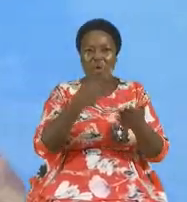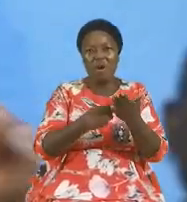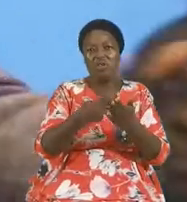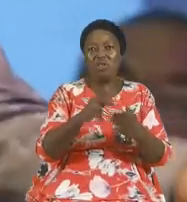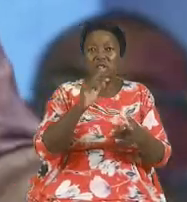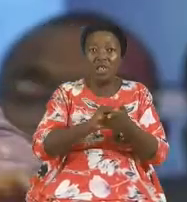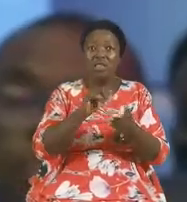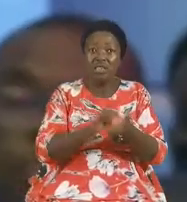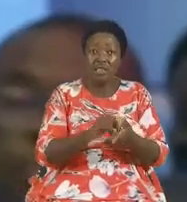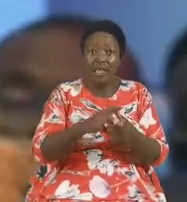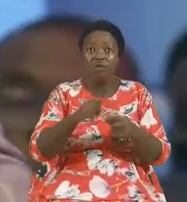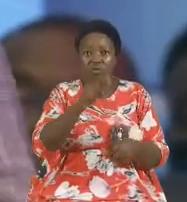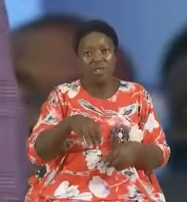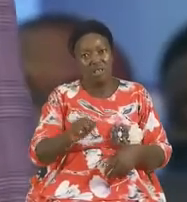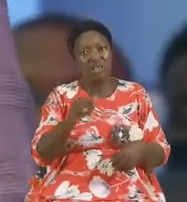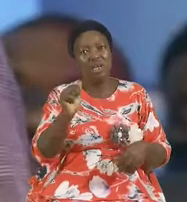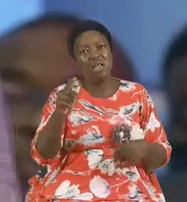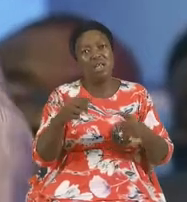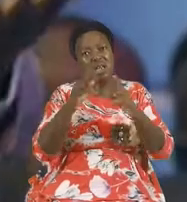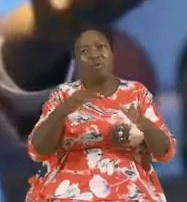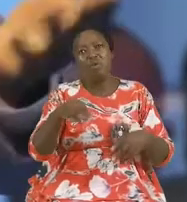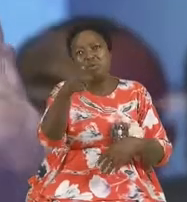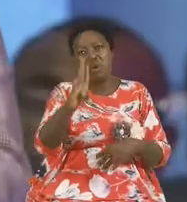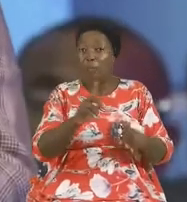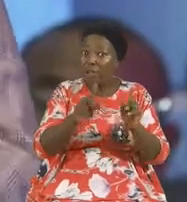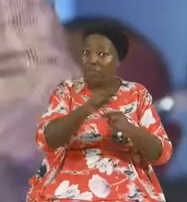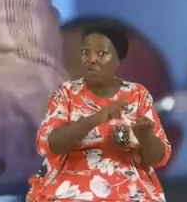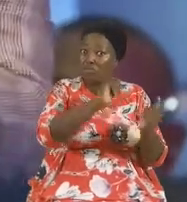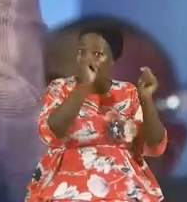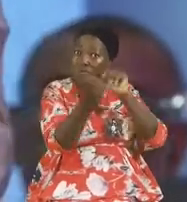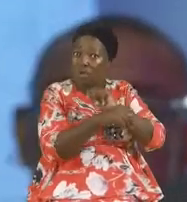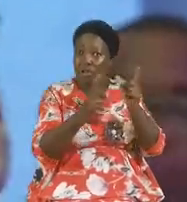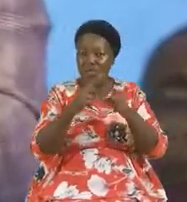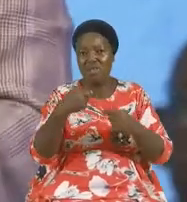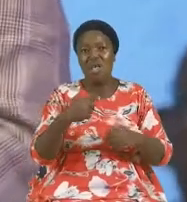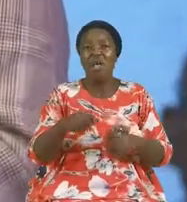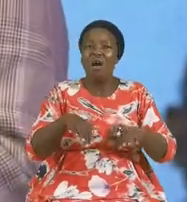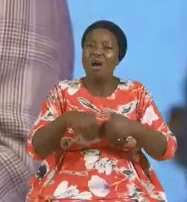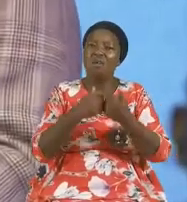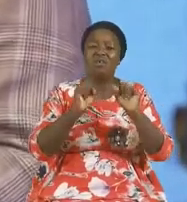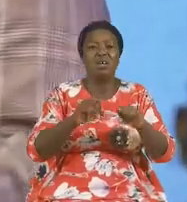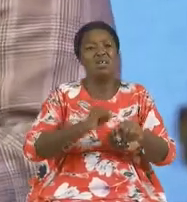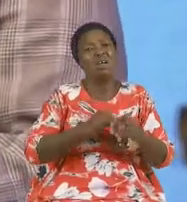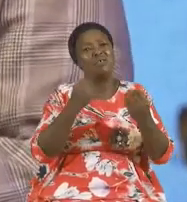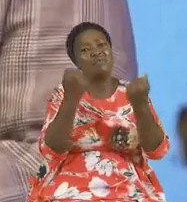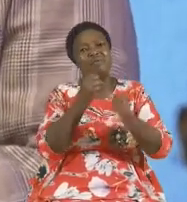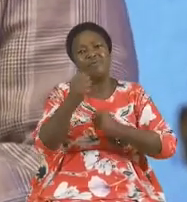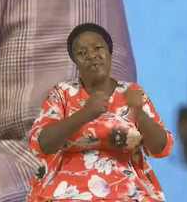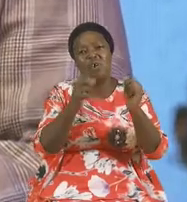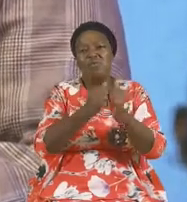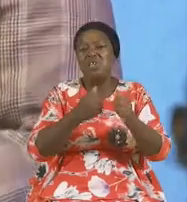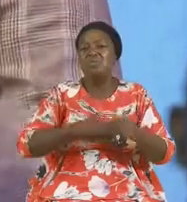I'm religious, but I don't want to be righteous, you see, an enemy of God. But when you turn, when you